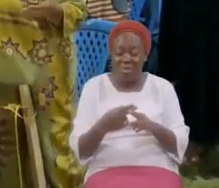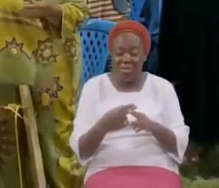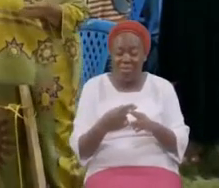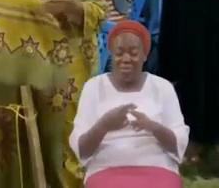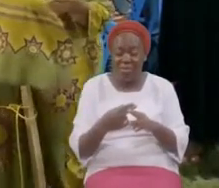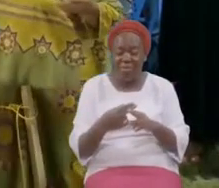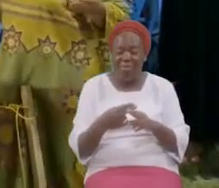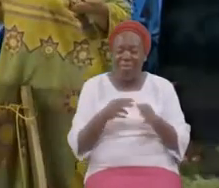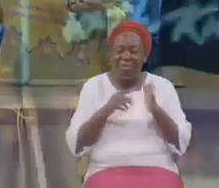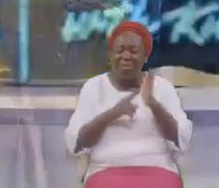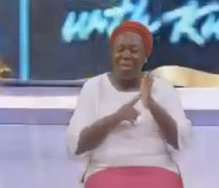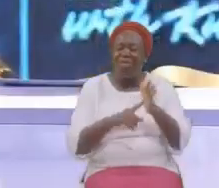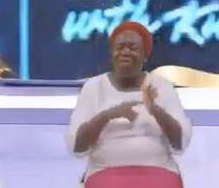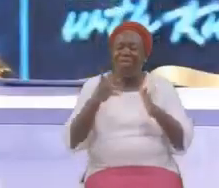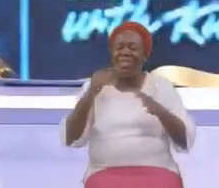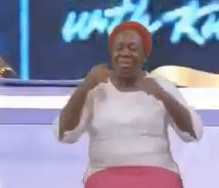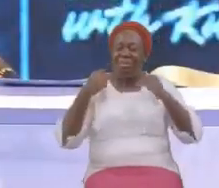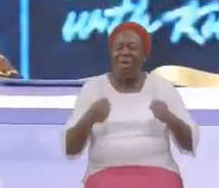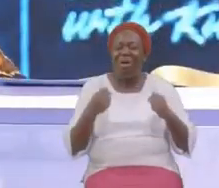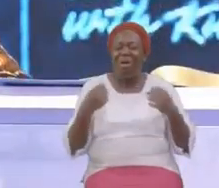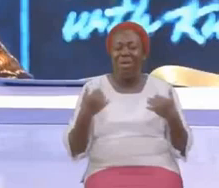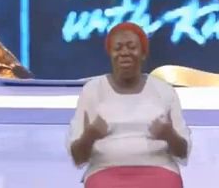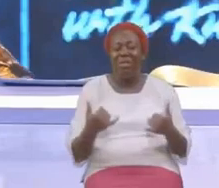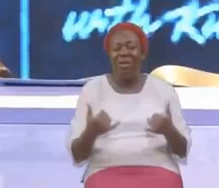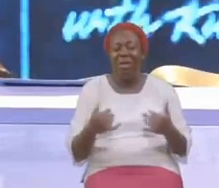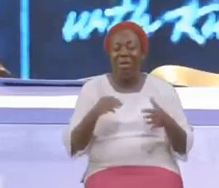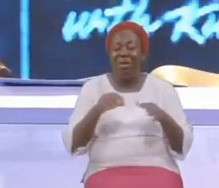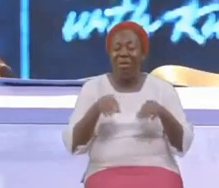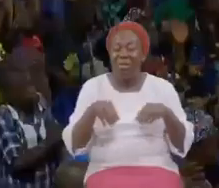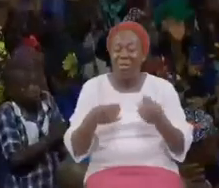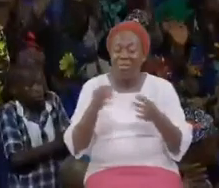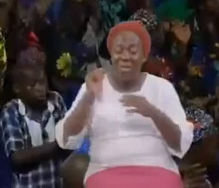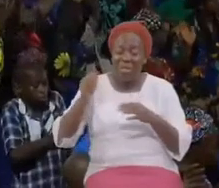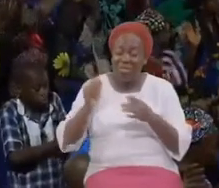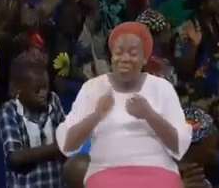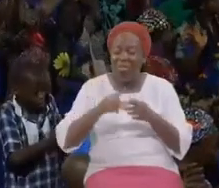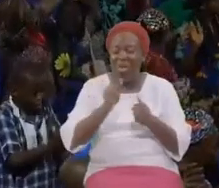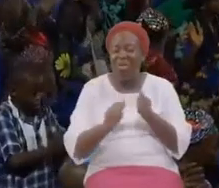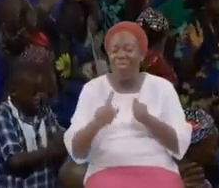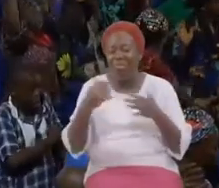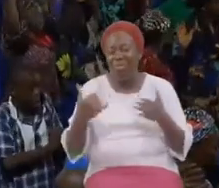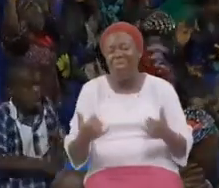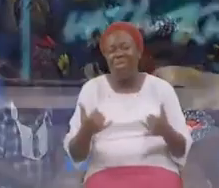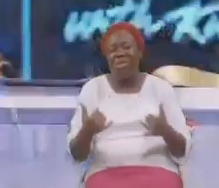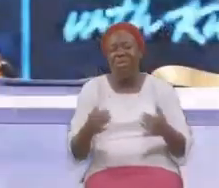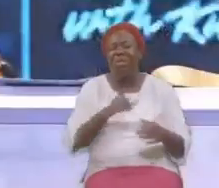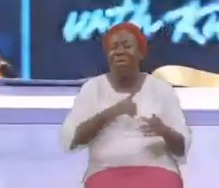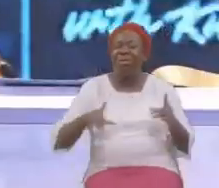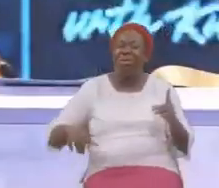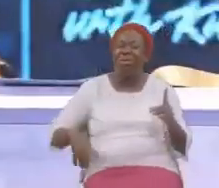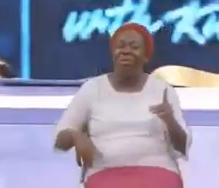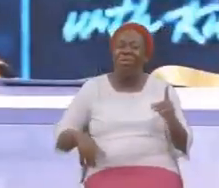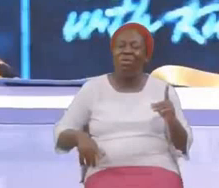Manifest the power right now. Give testimony to everyone right now. Lord, the same